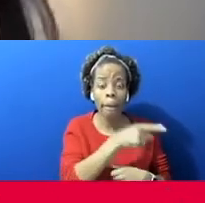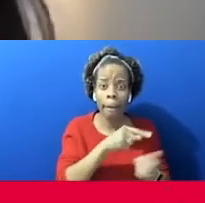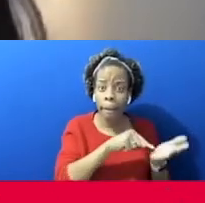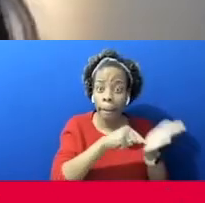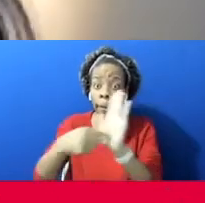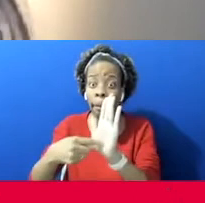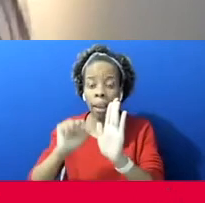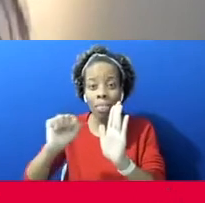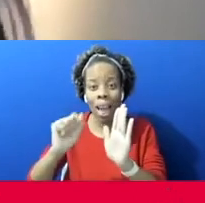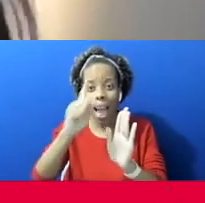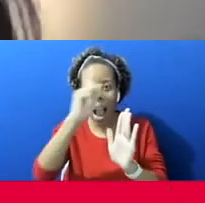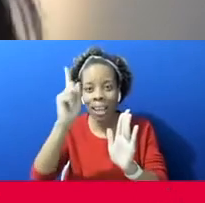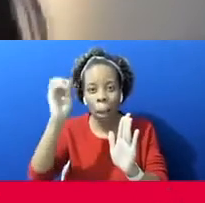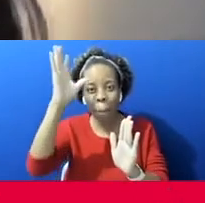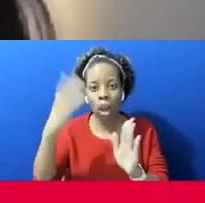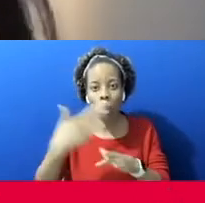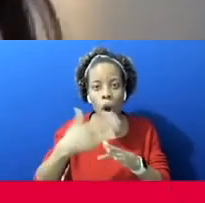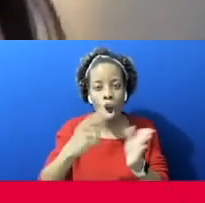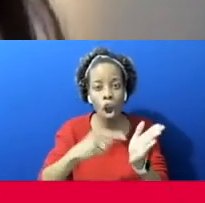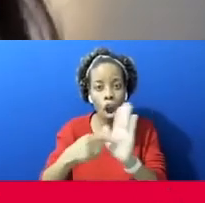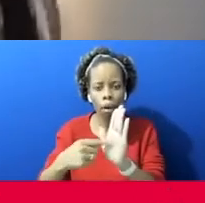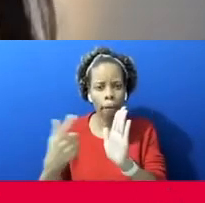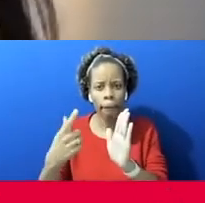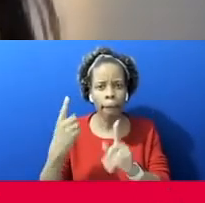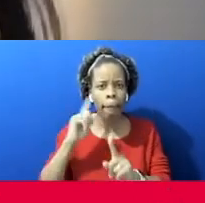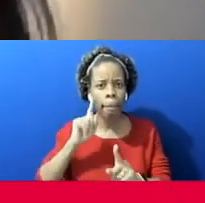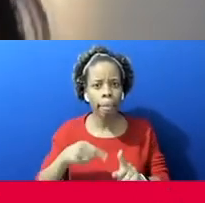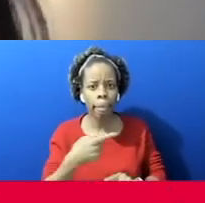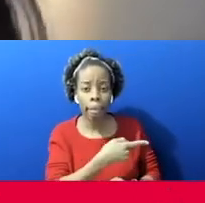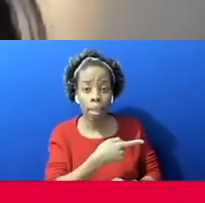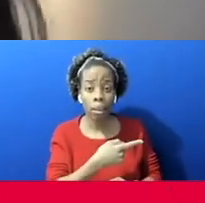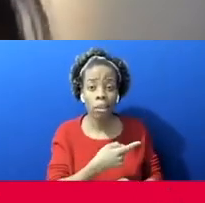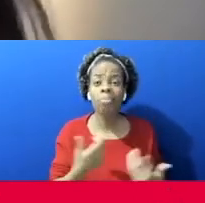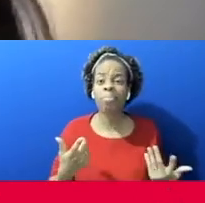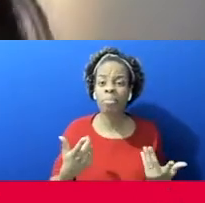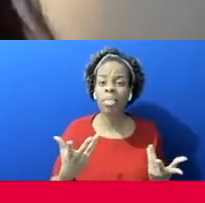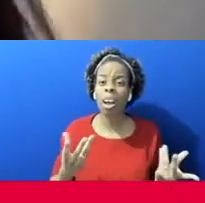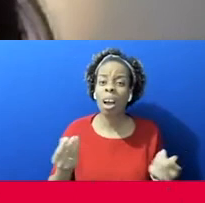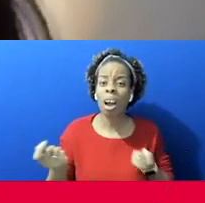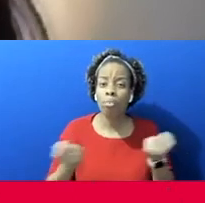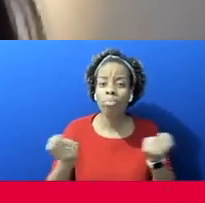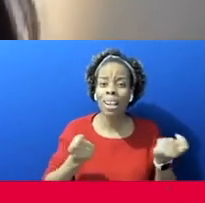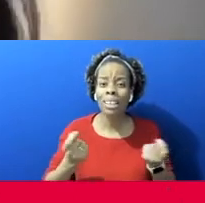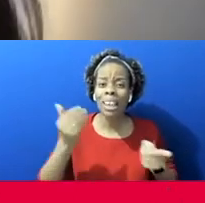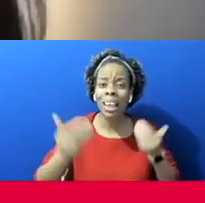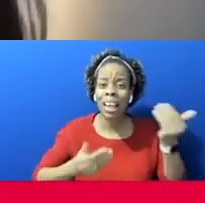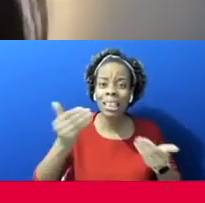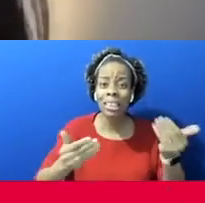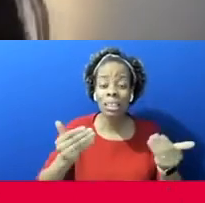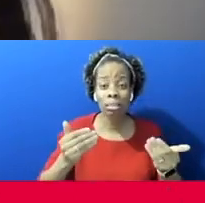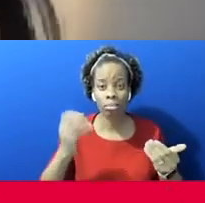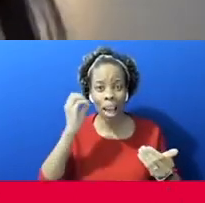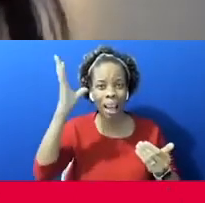into how they conduct themselves. I feel that praxis is very underrated in academia. It's, you know, it's almost seen as an afterthought, but I feel